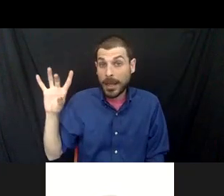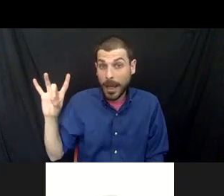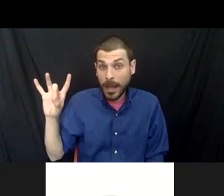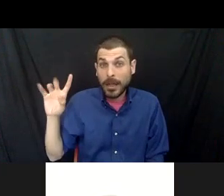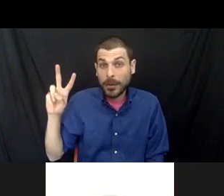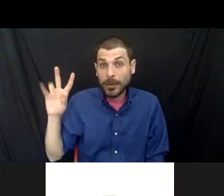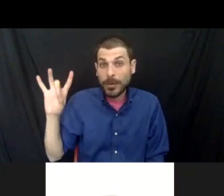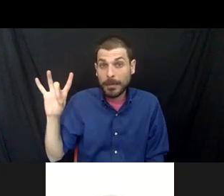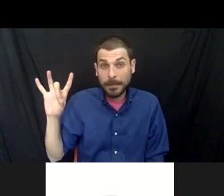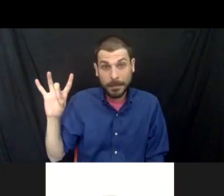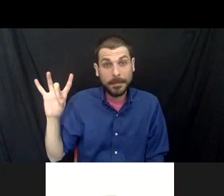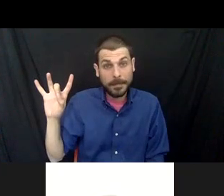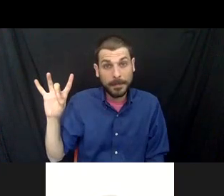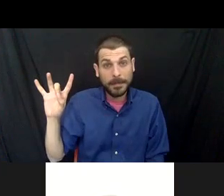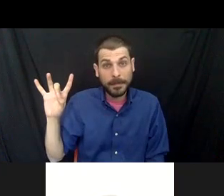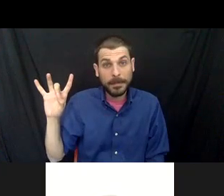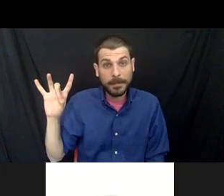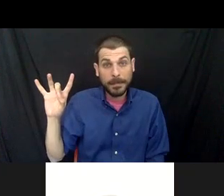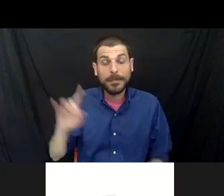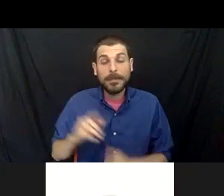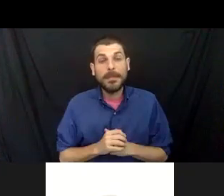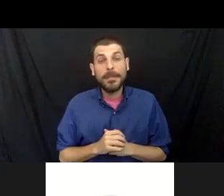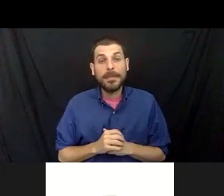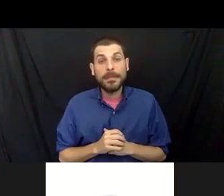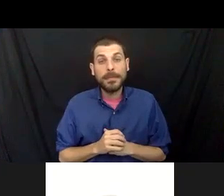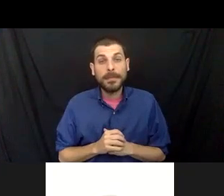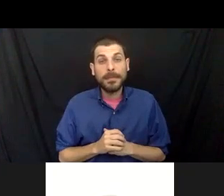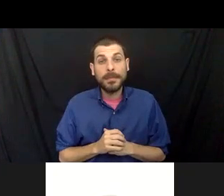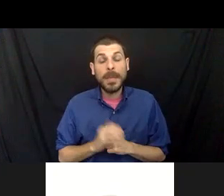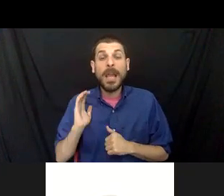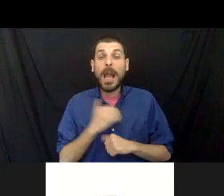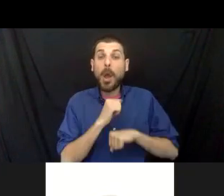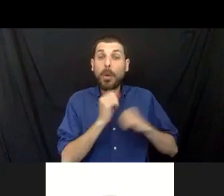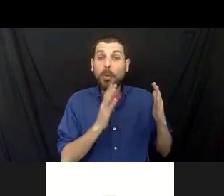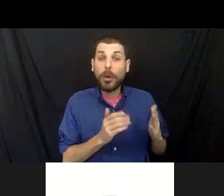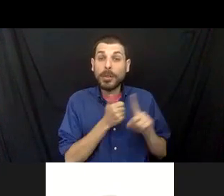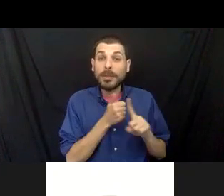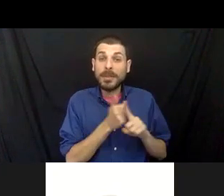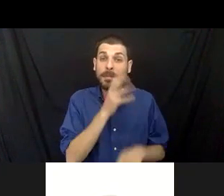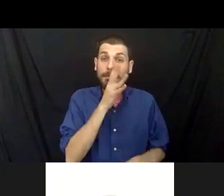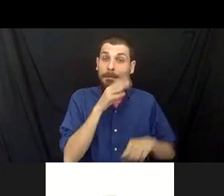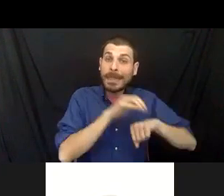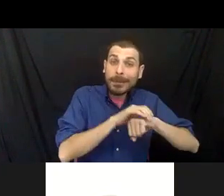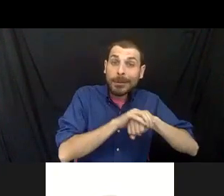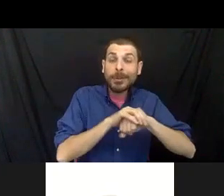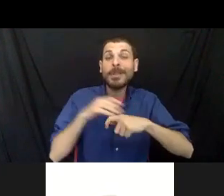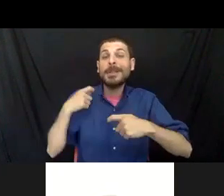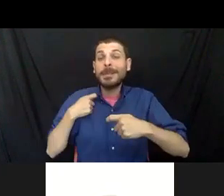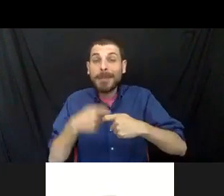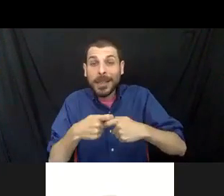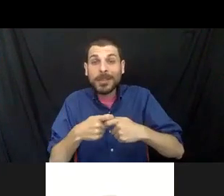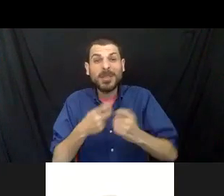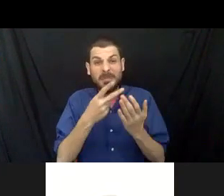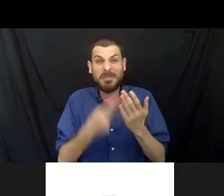855-412-8828. We have intake workers who are bilingual in English and Spanish, and they can